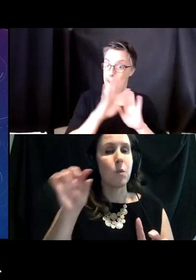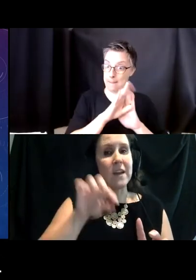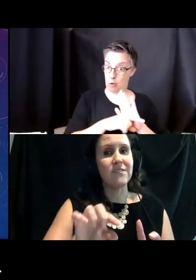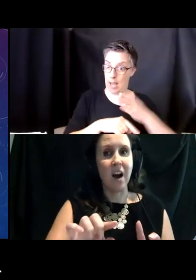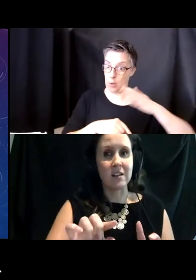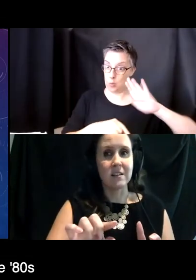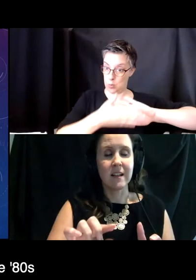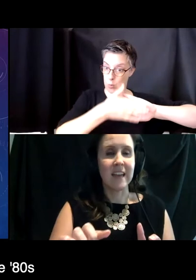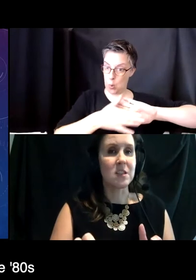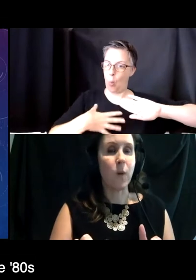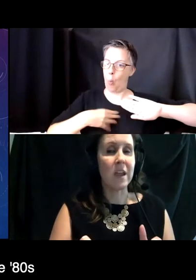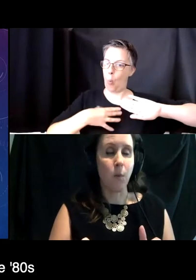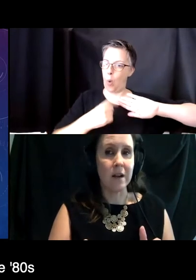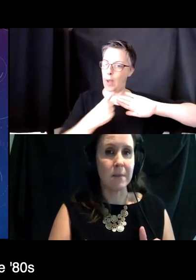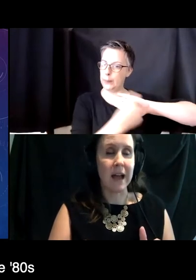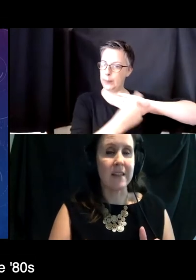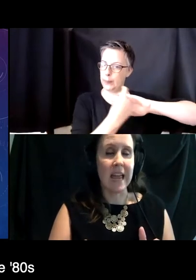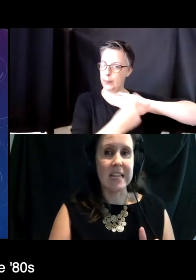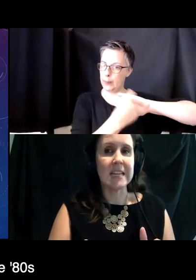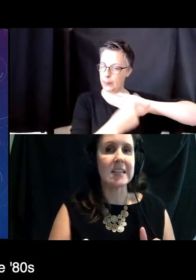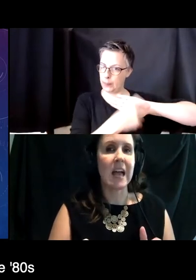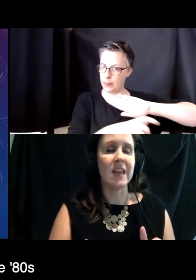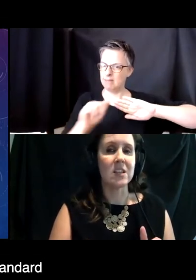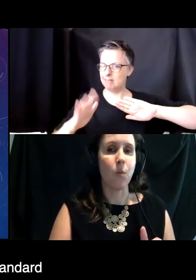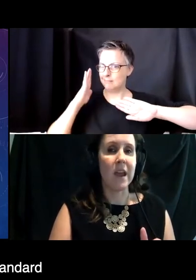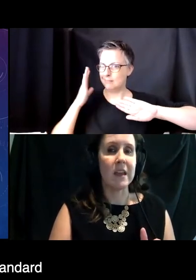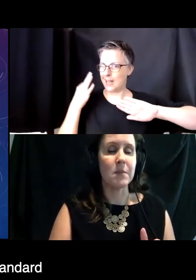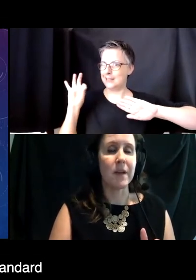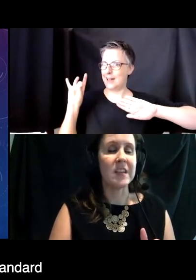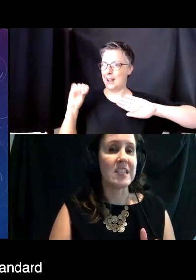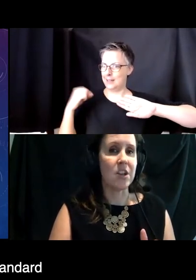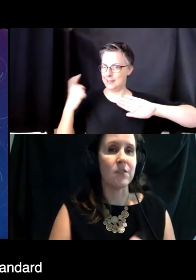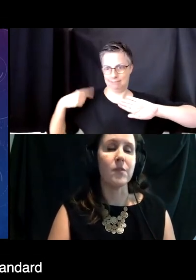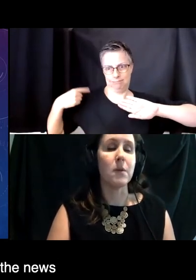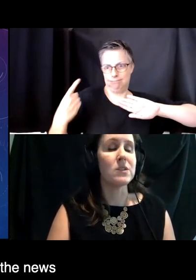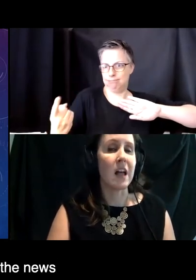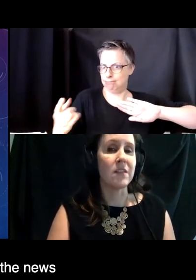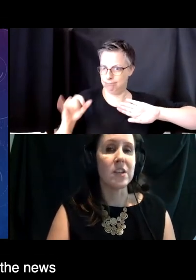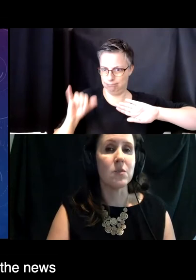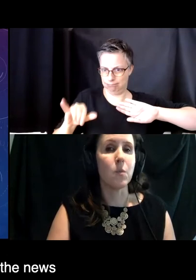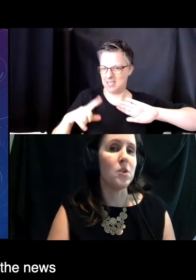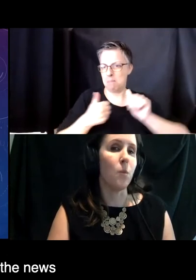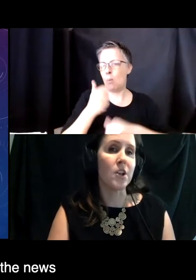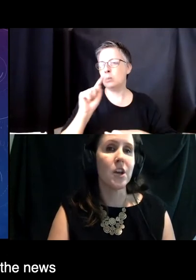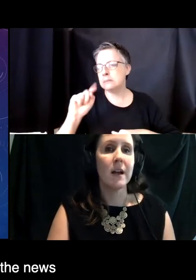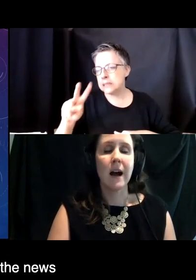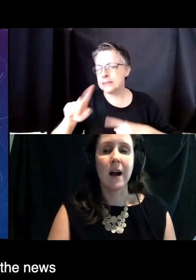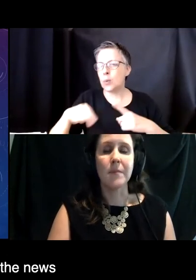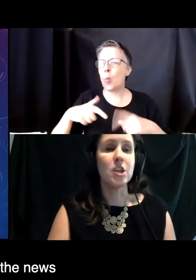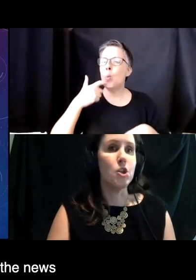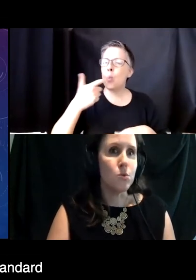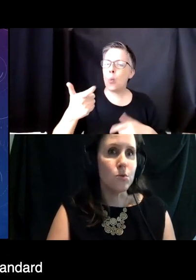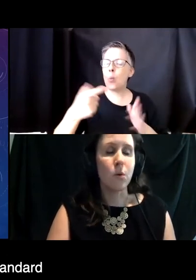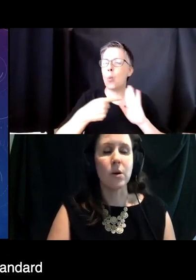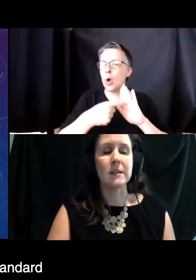with white font. That's the way it was back in the 80s, and that's the way it's been the standard for most television when you watch